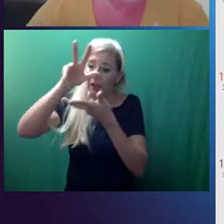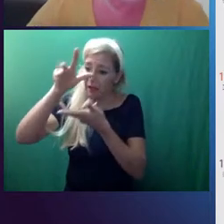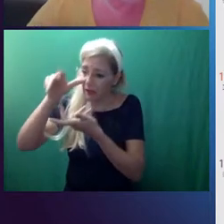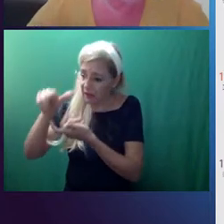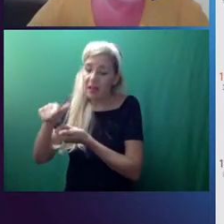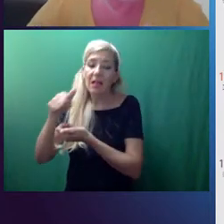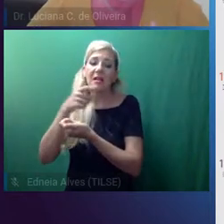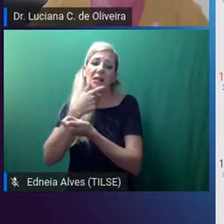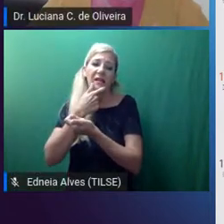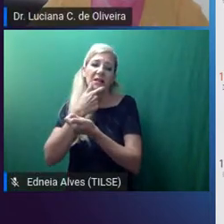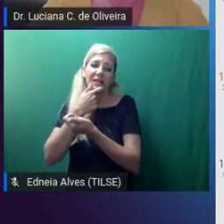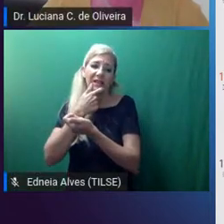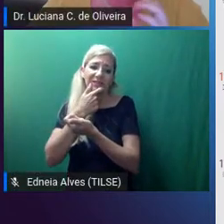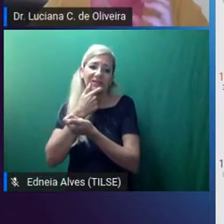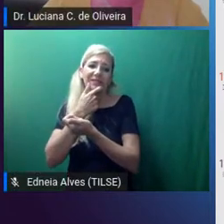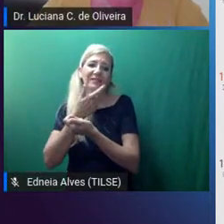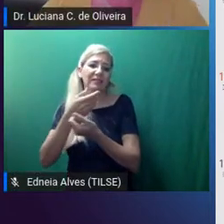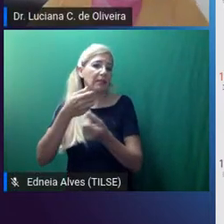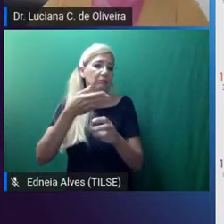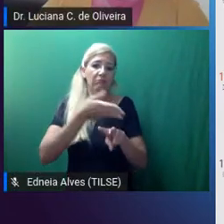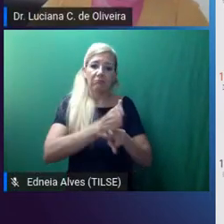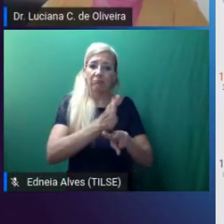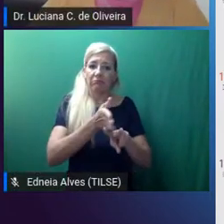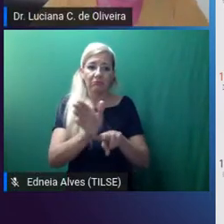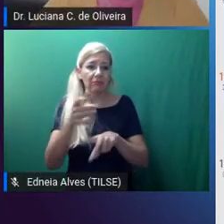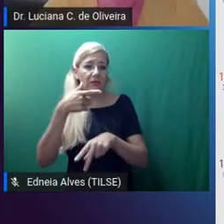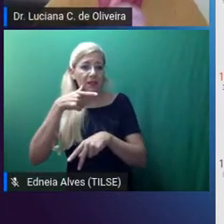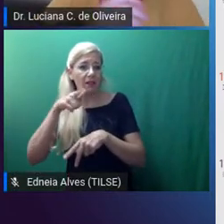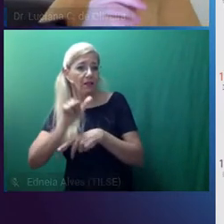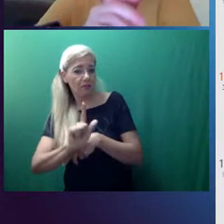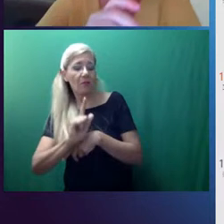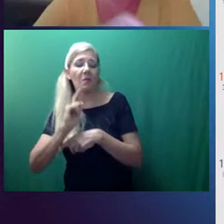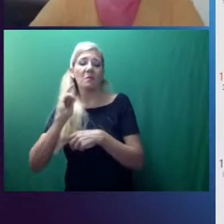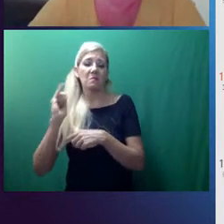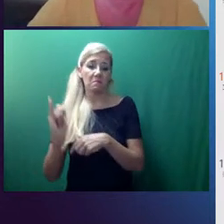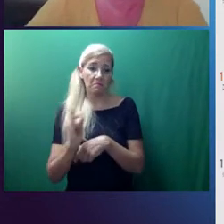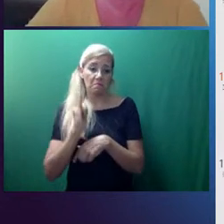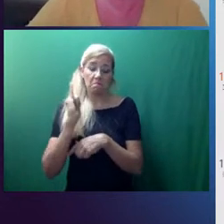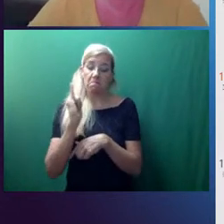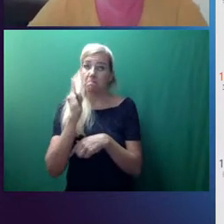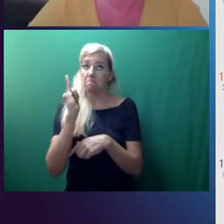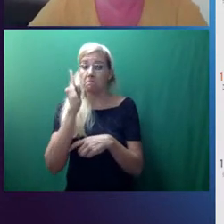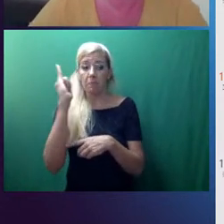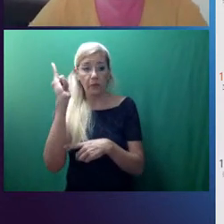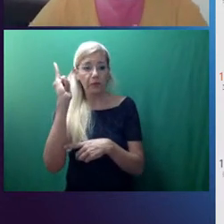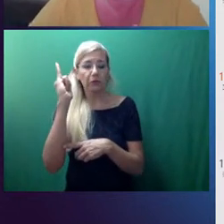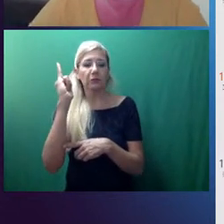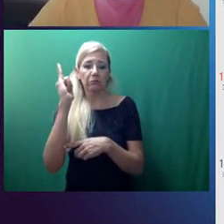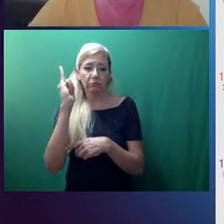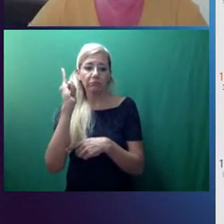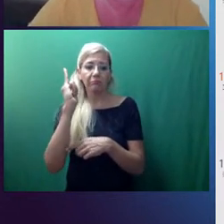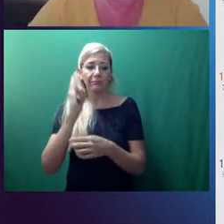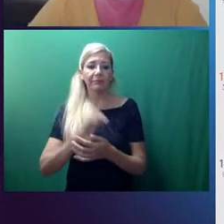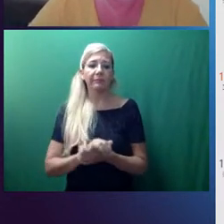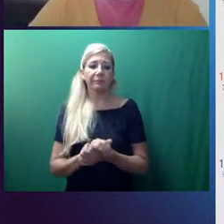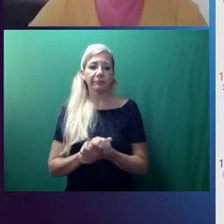Dual language books in class, extremely important. Yes, absolutely.